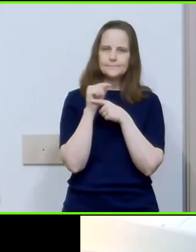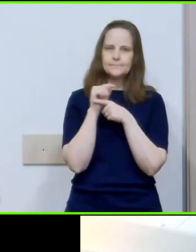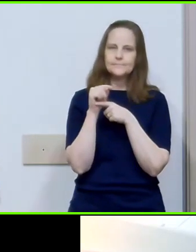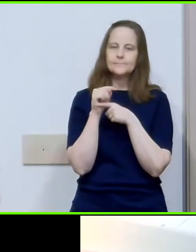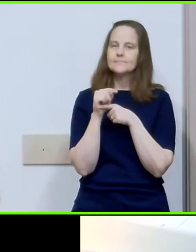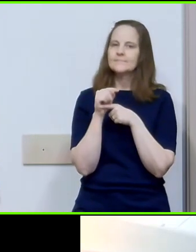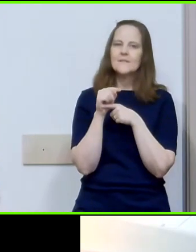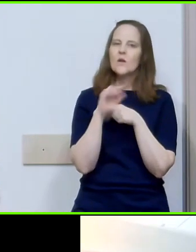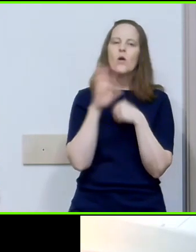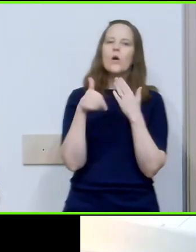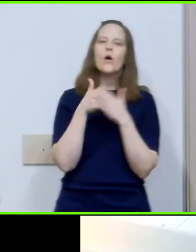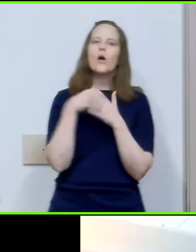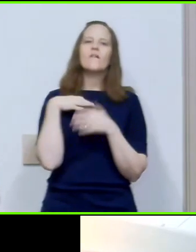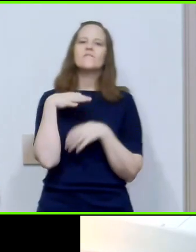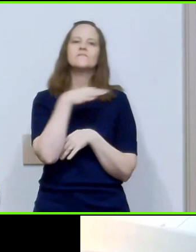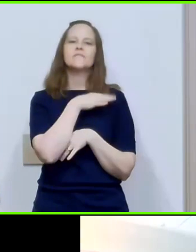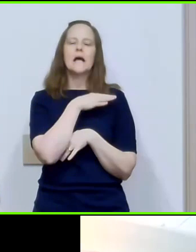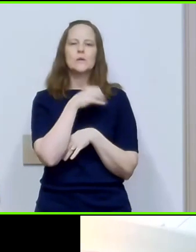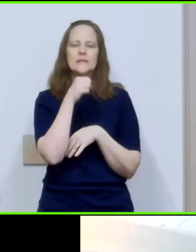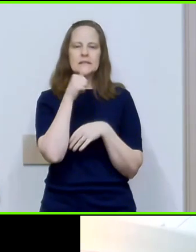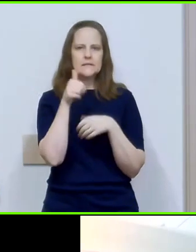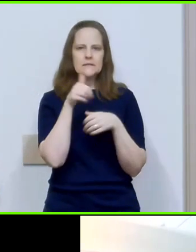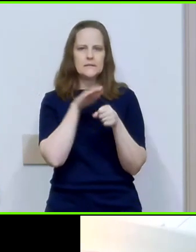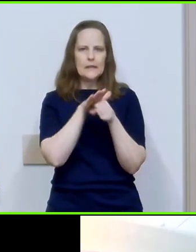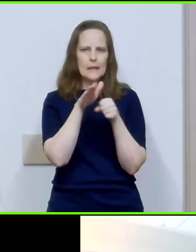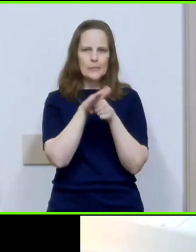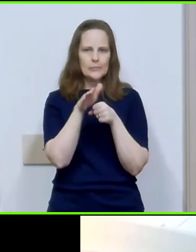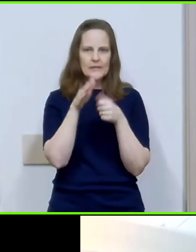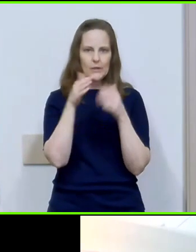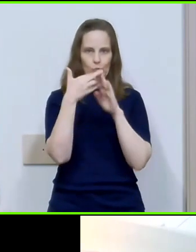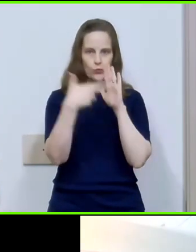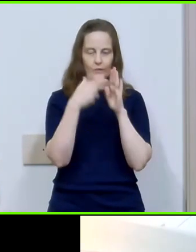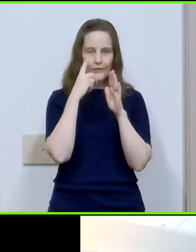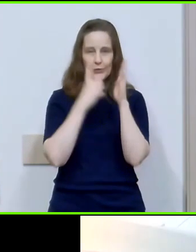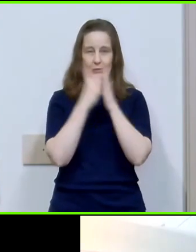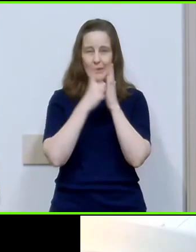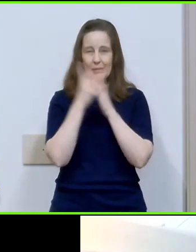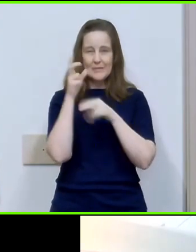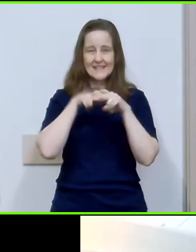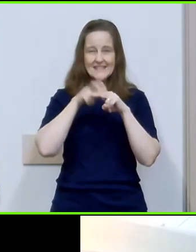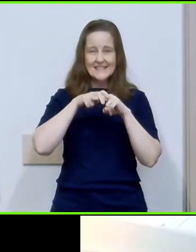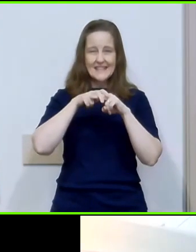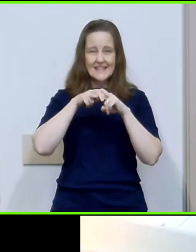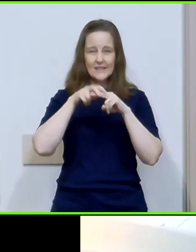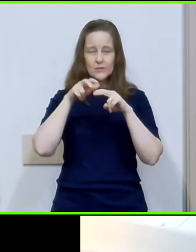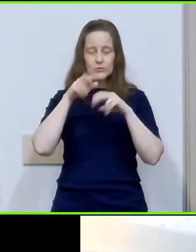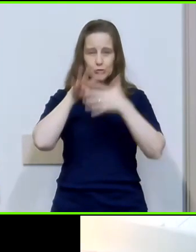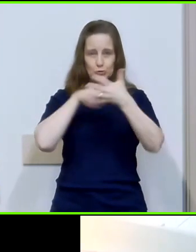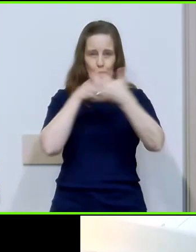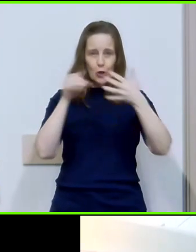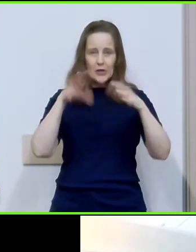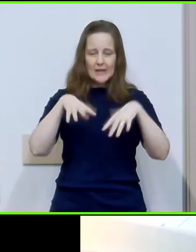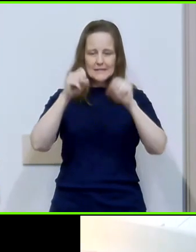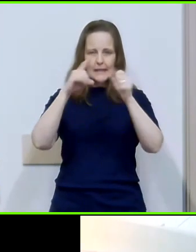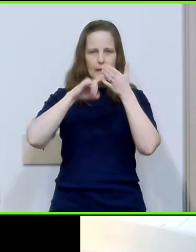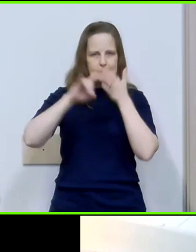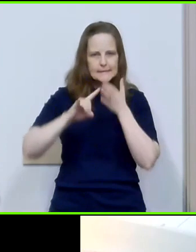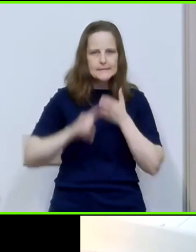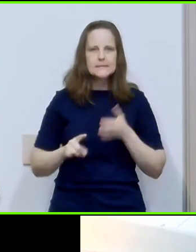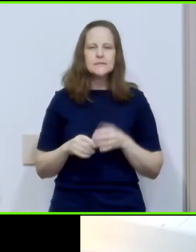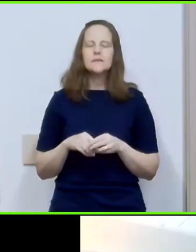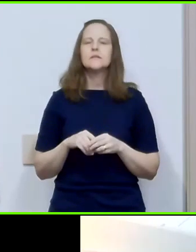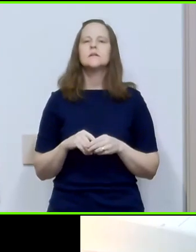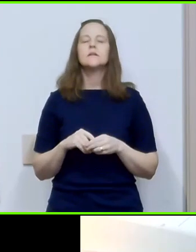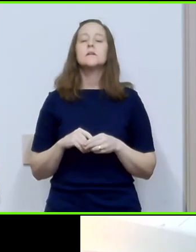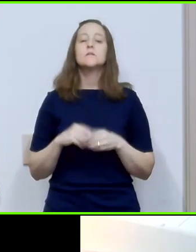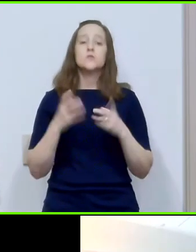of our faculty complete the protocol for developing the seating chart and taking attendance. So we have focused on